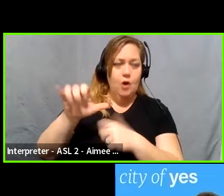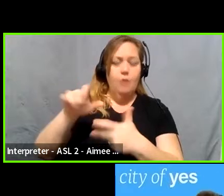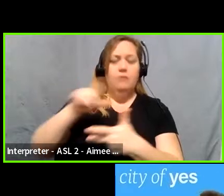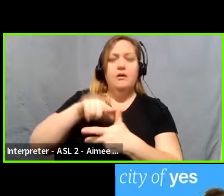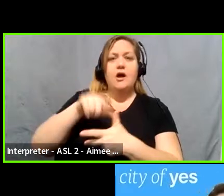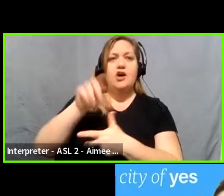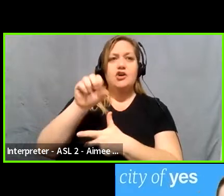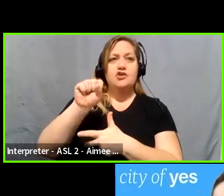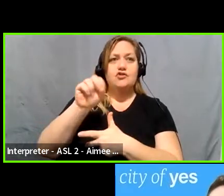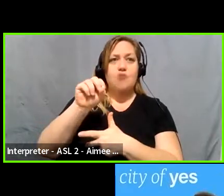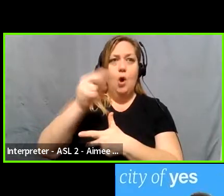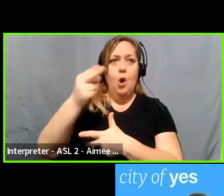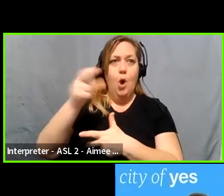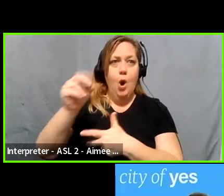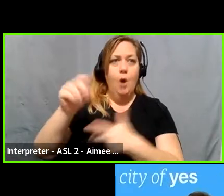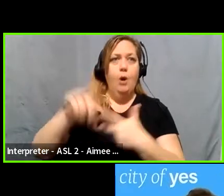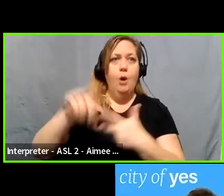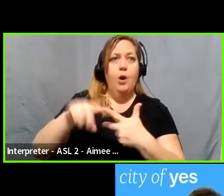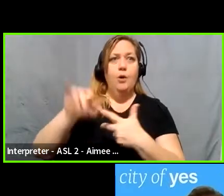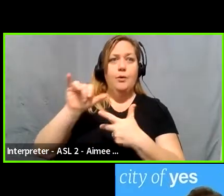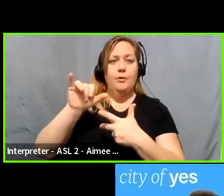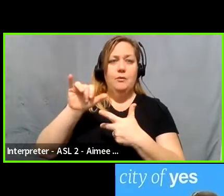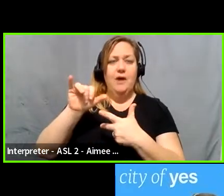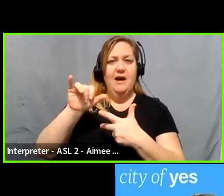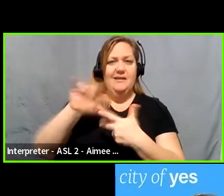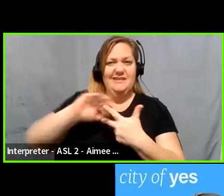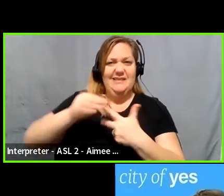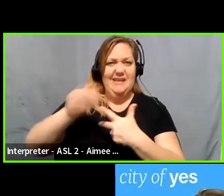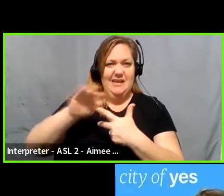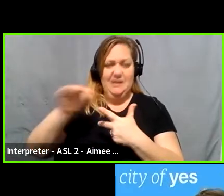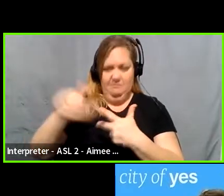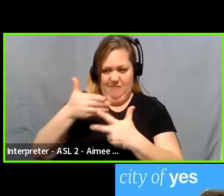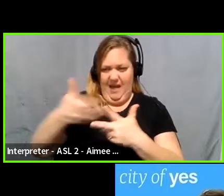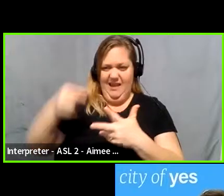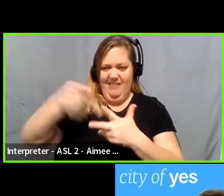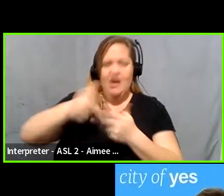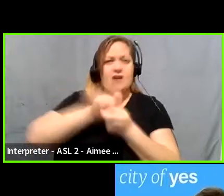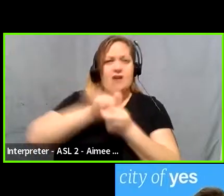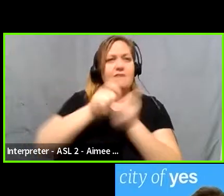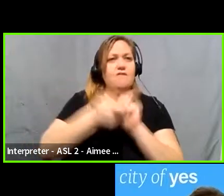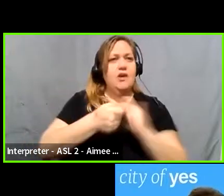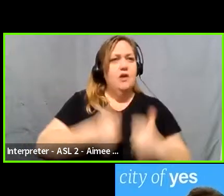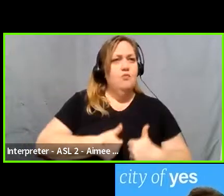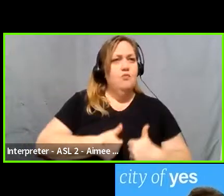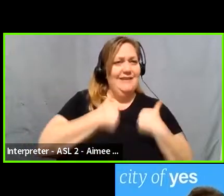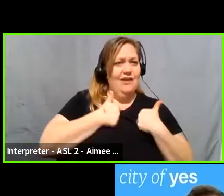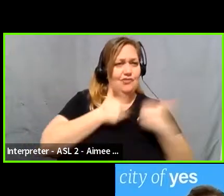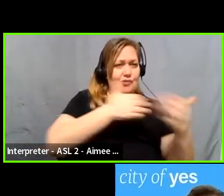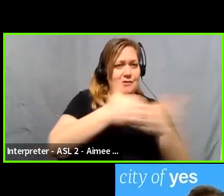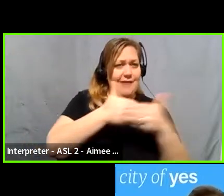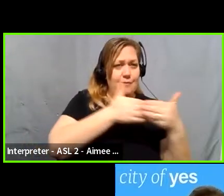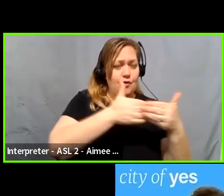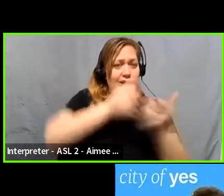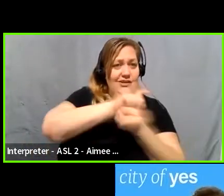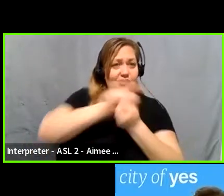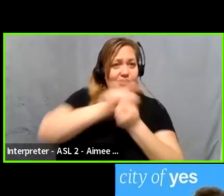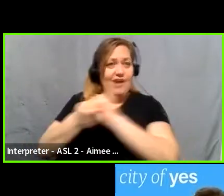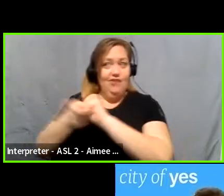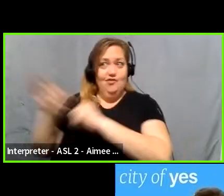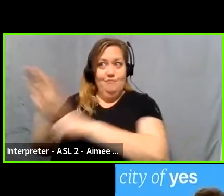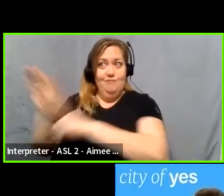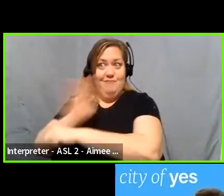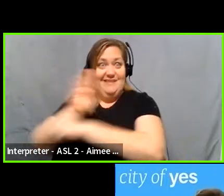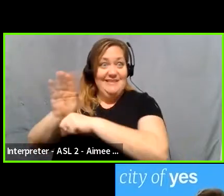where we found city planning is converting residential neighborhoods, uh, to commercial in order to